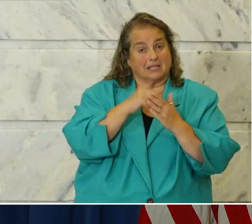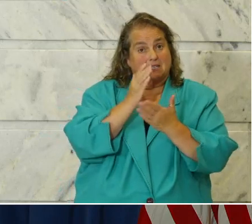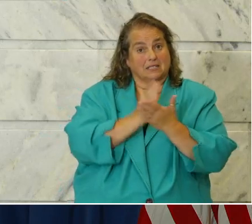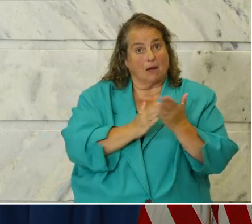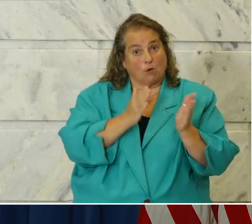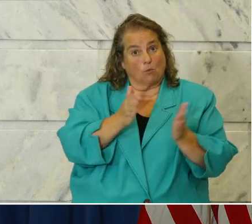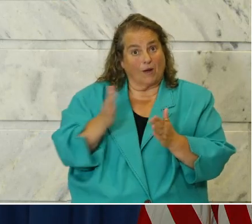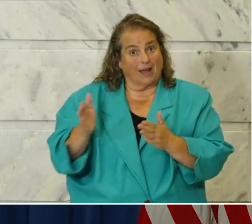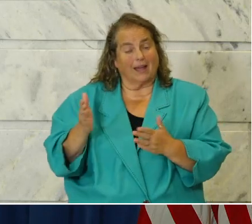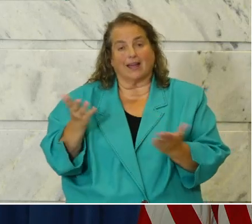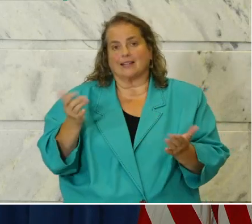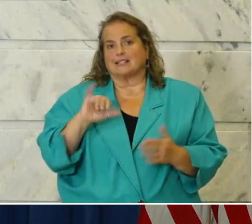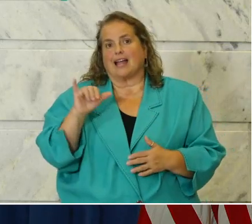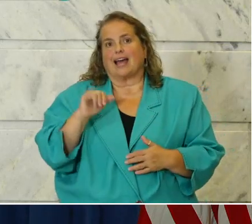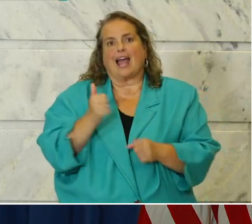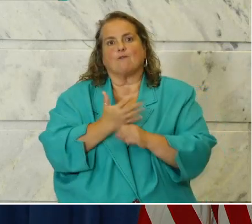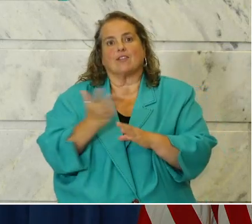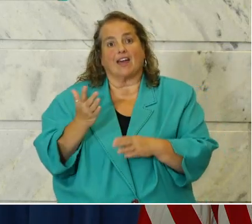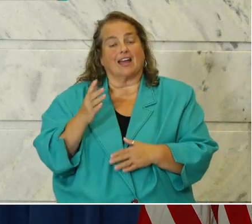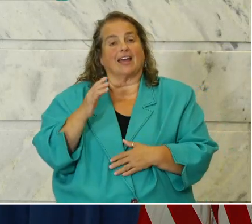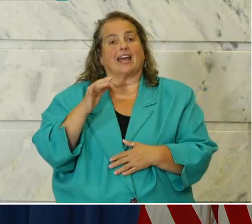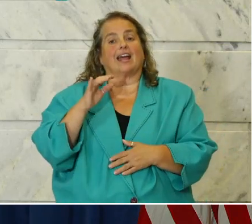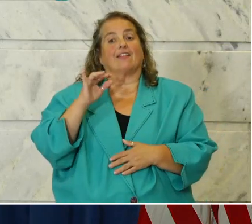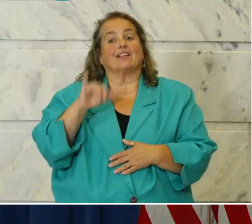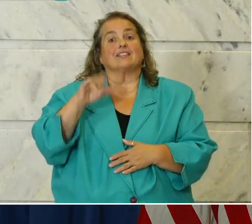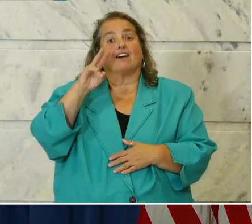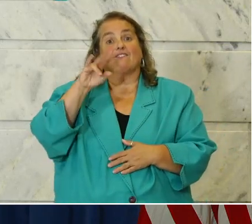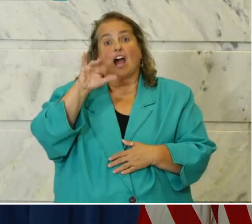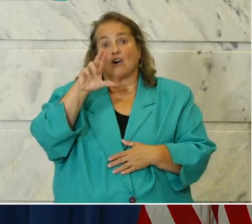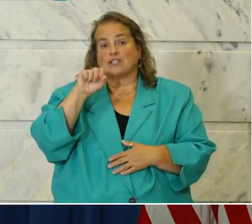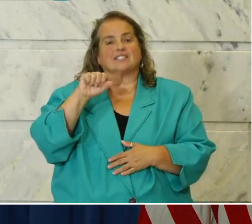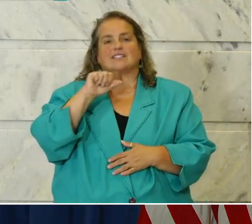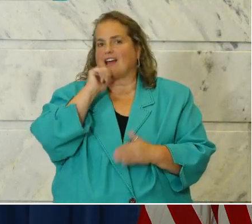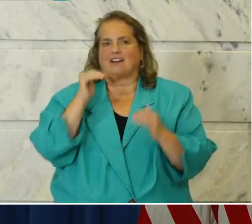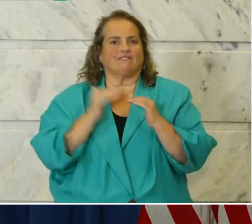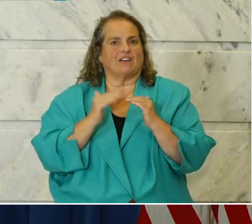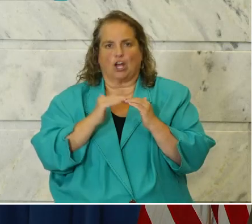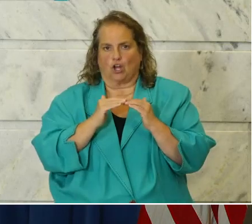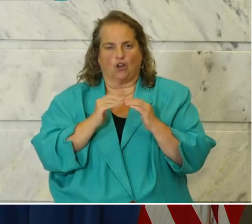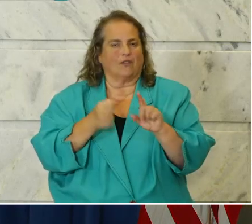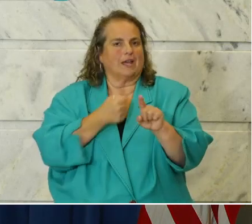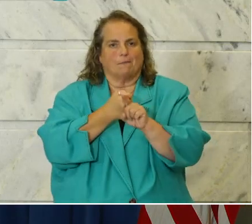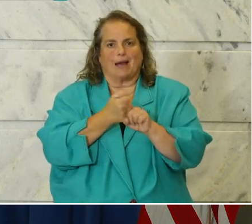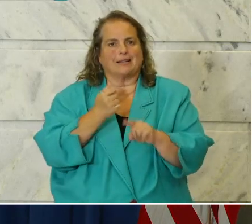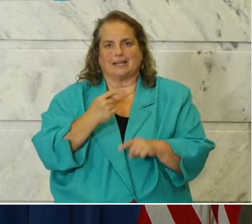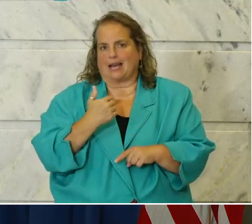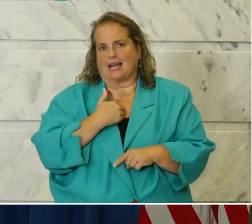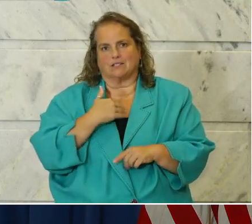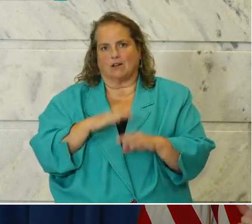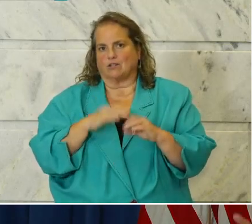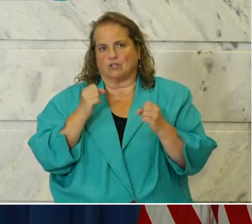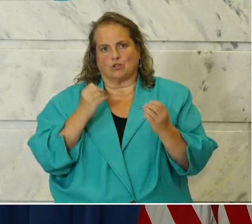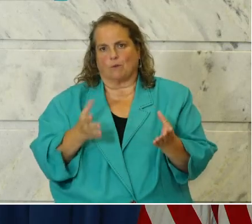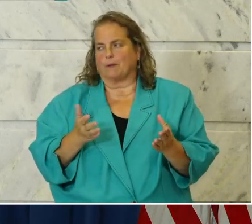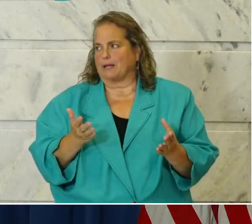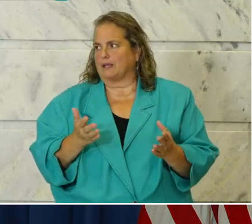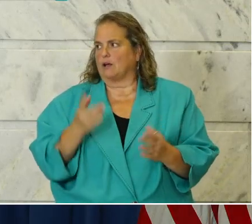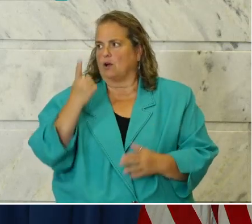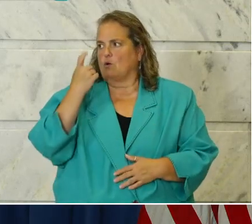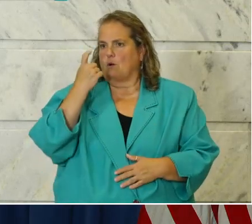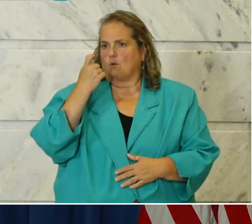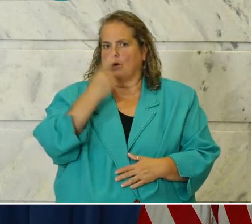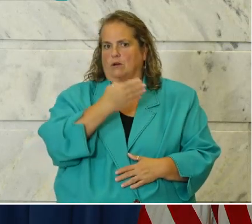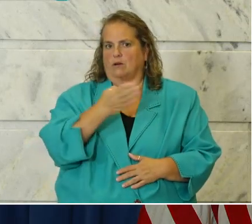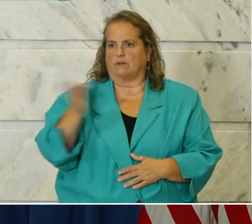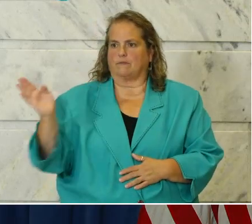yeah, it's like everything in this virus. It's unfair the impact that it has on so many. We'll do one more round. I've